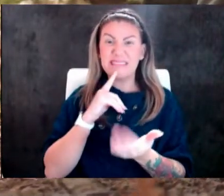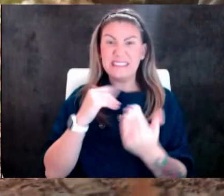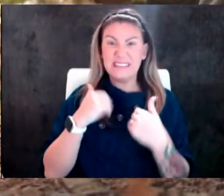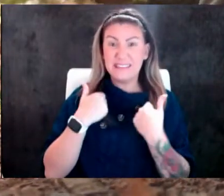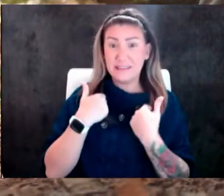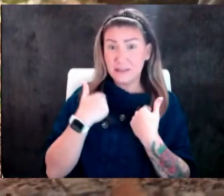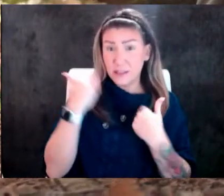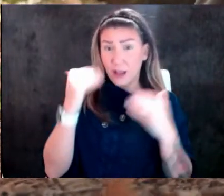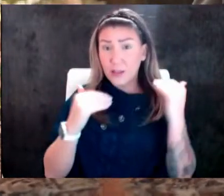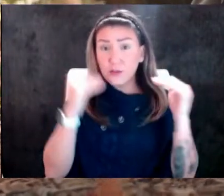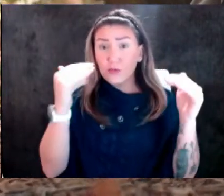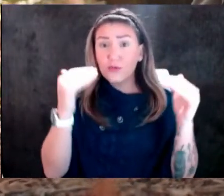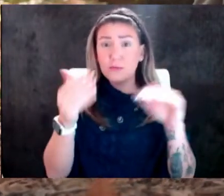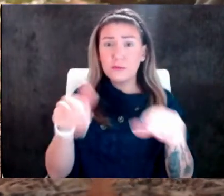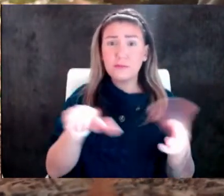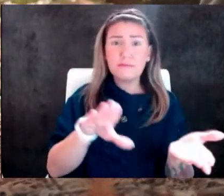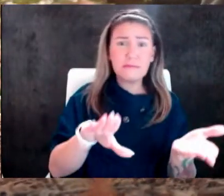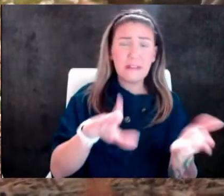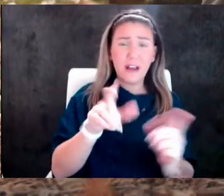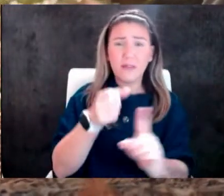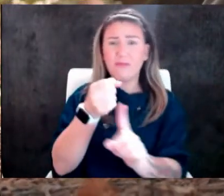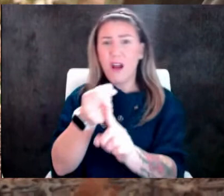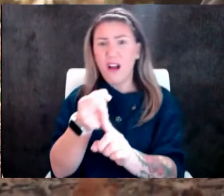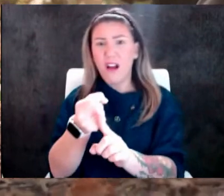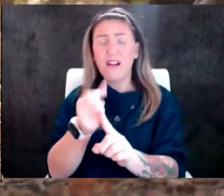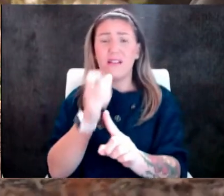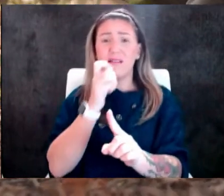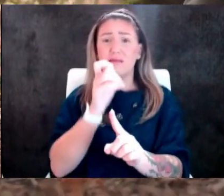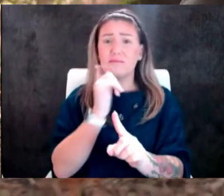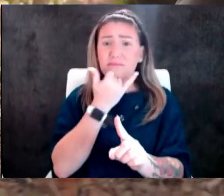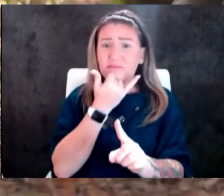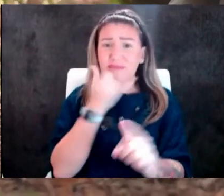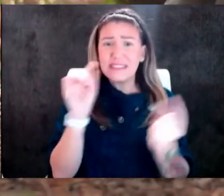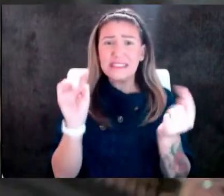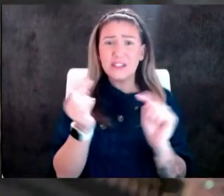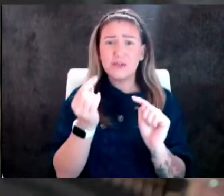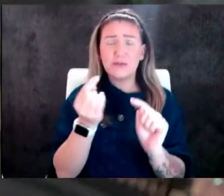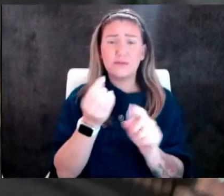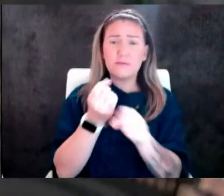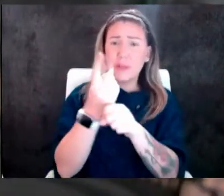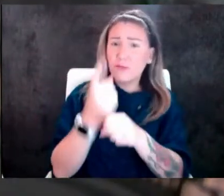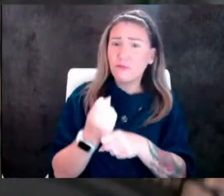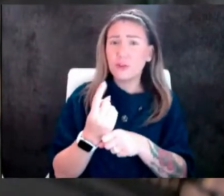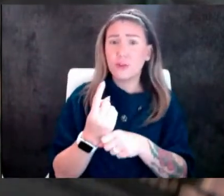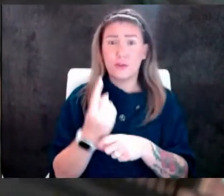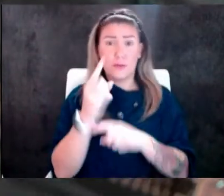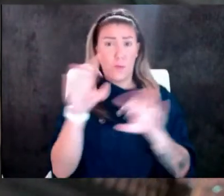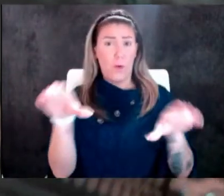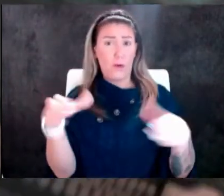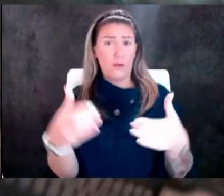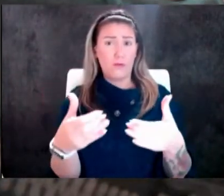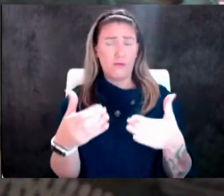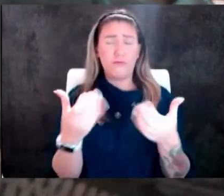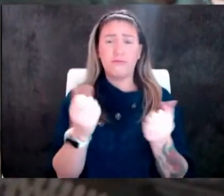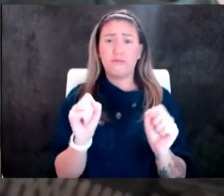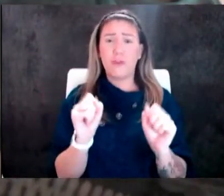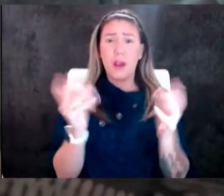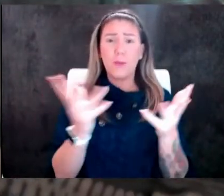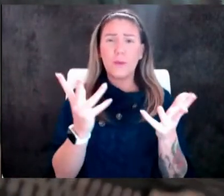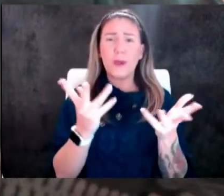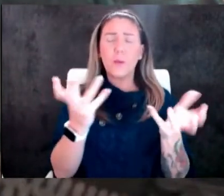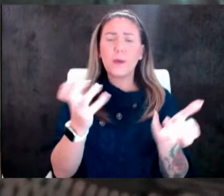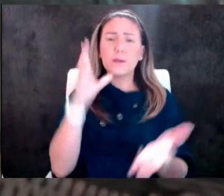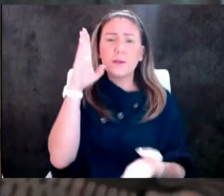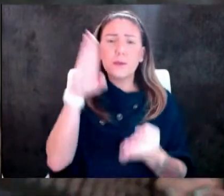unintentional injuries each year. And one group is working to reduce that number. We'll explore how they plan to do